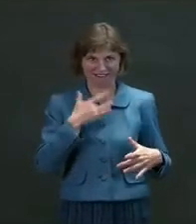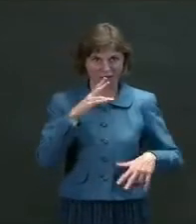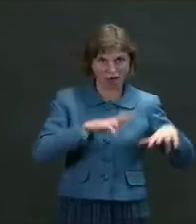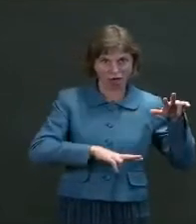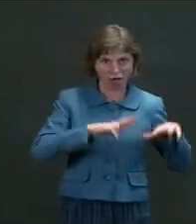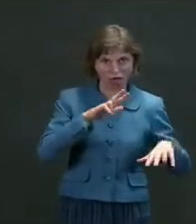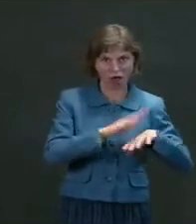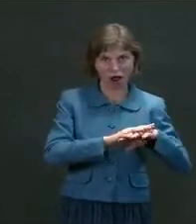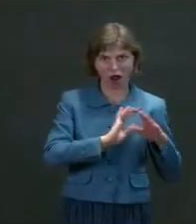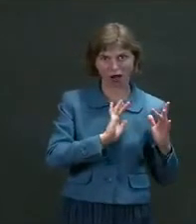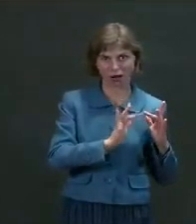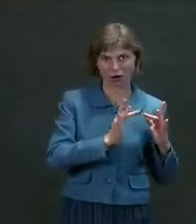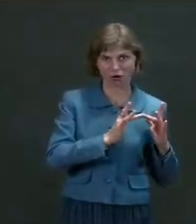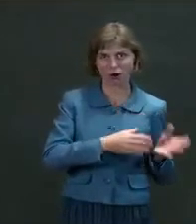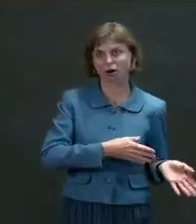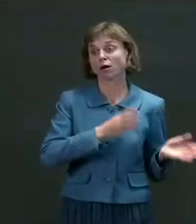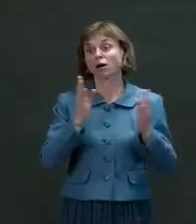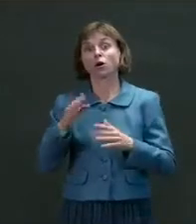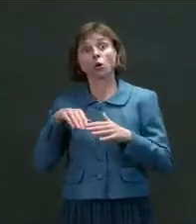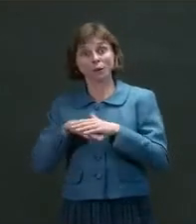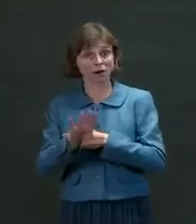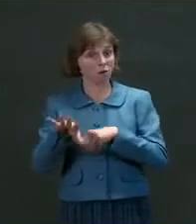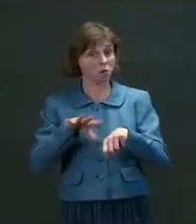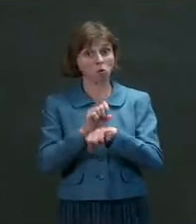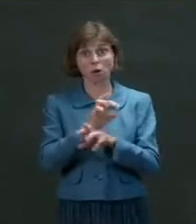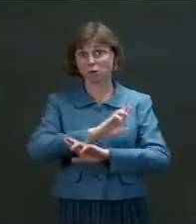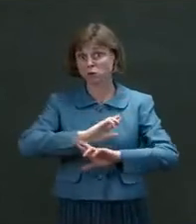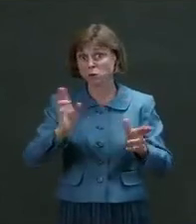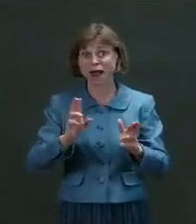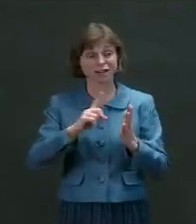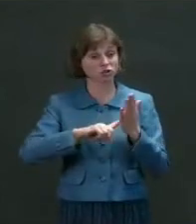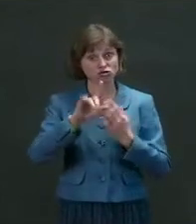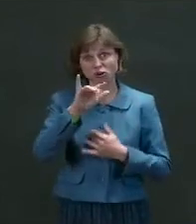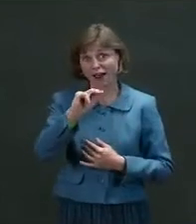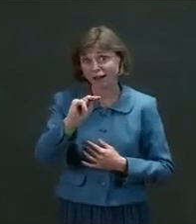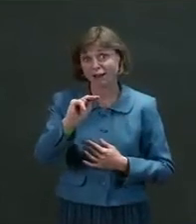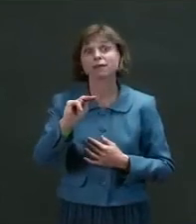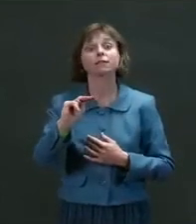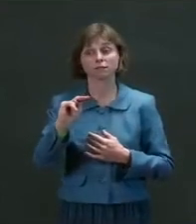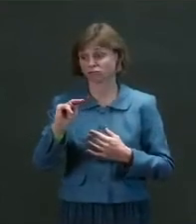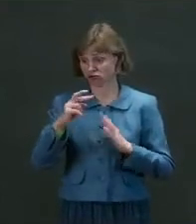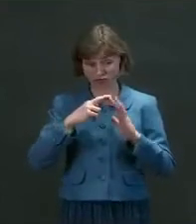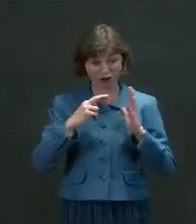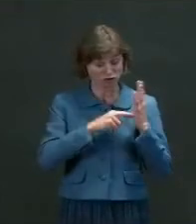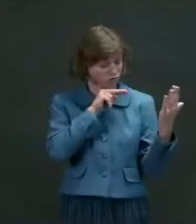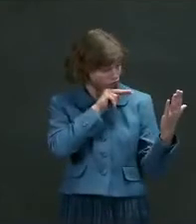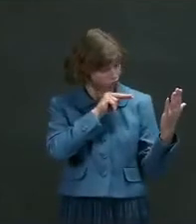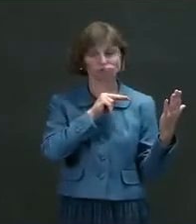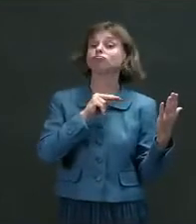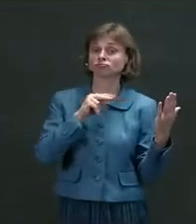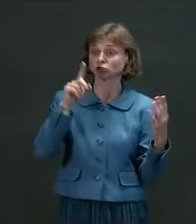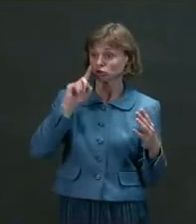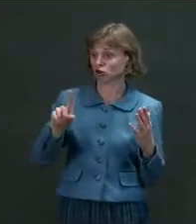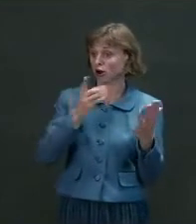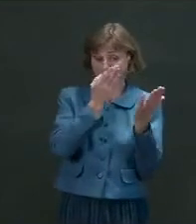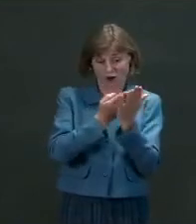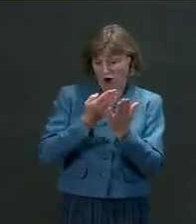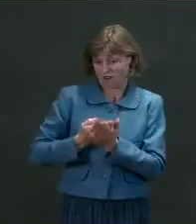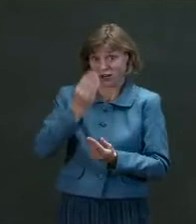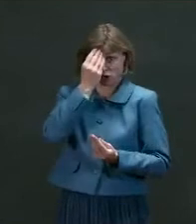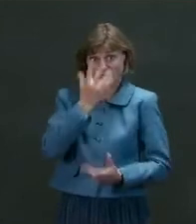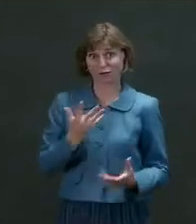web. But they will come in, they will have an appointment, they will get checked in, and we will make sure that they are registered at the data verification. It's all